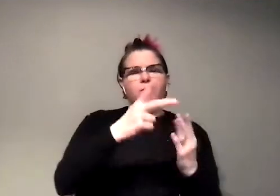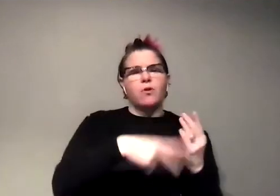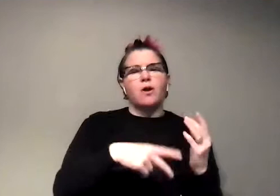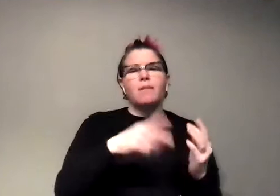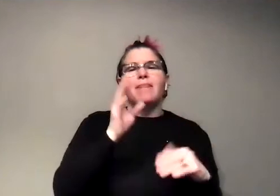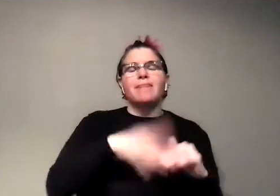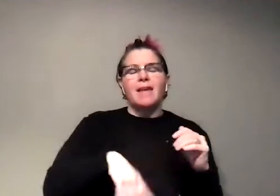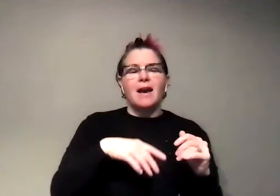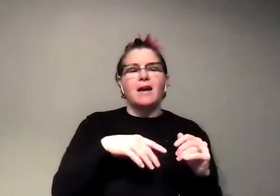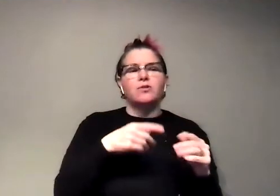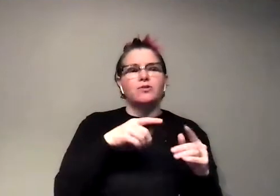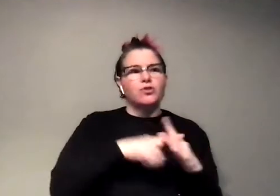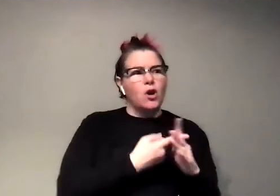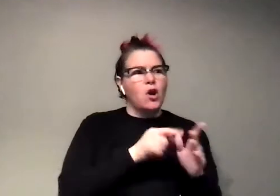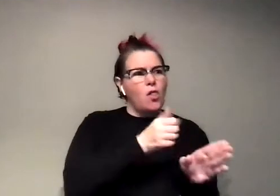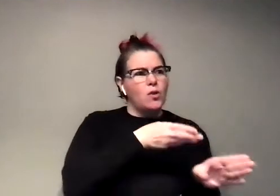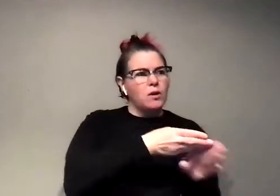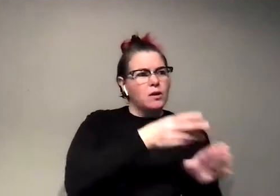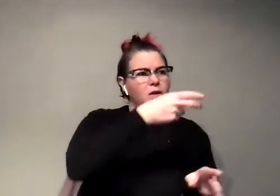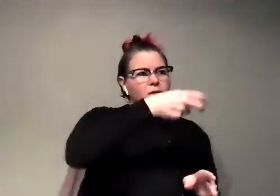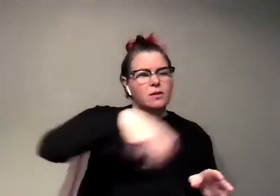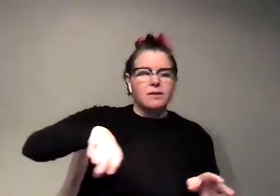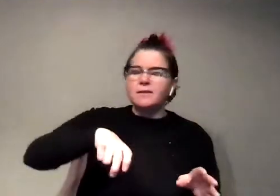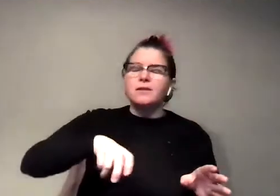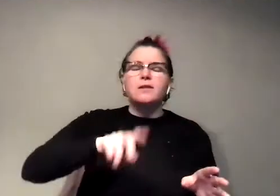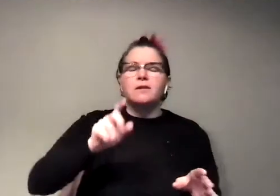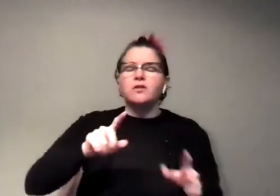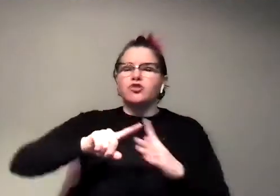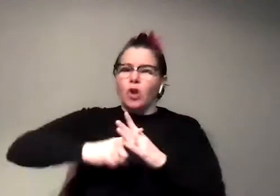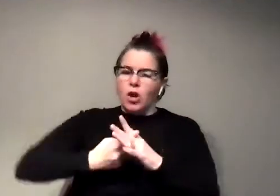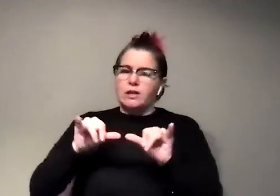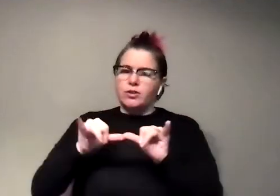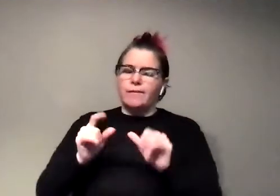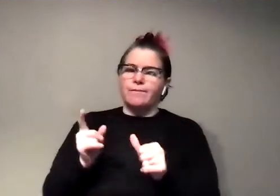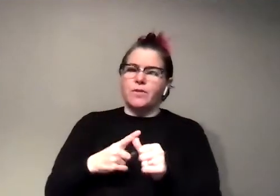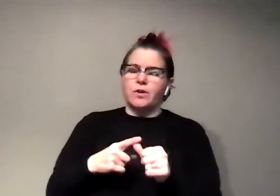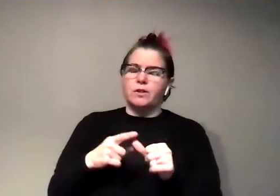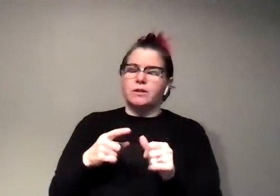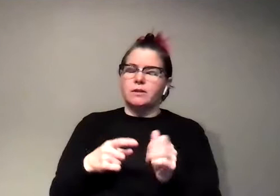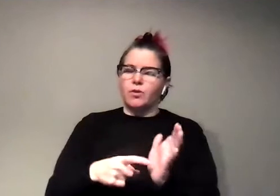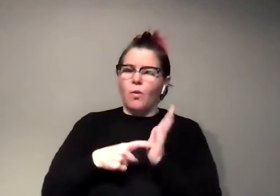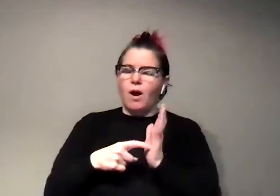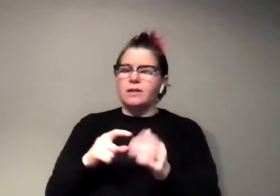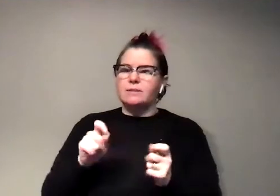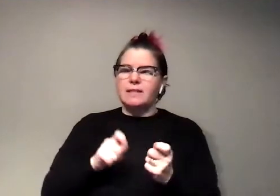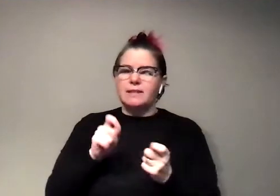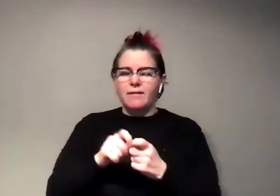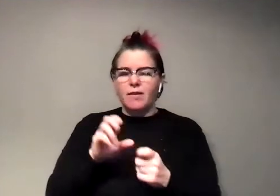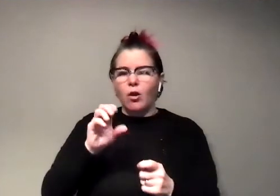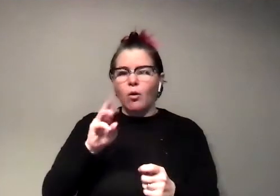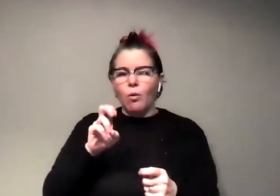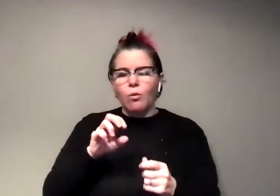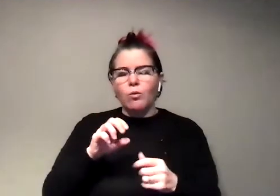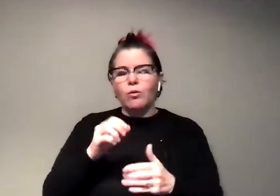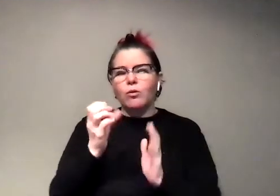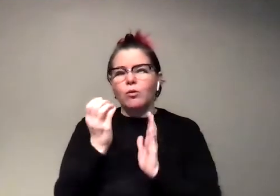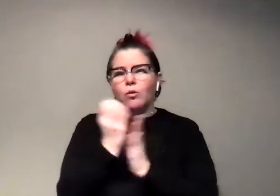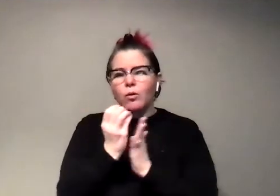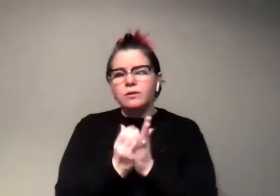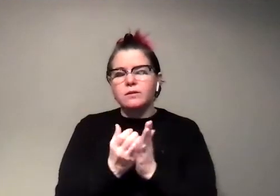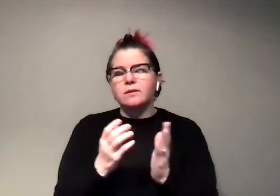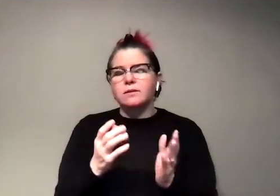into it, because there's a lot of core courses that you might have to take, and it might extend your time at the